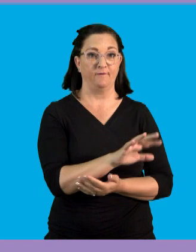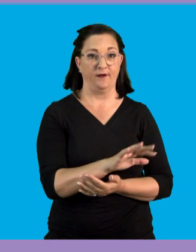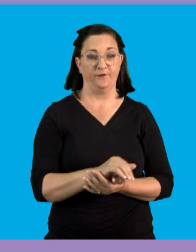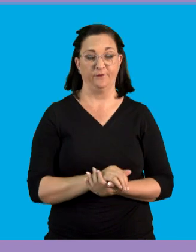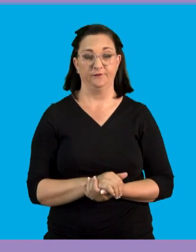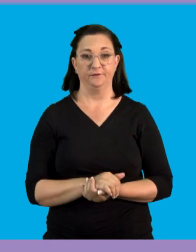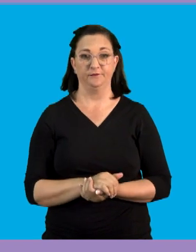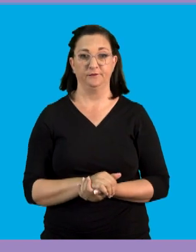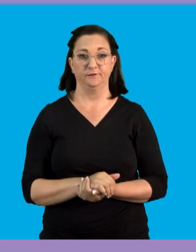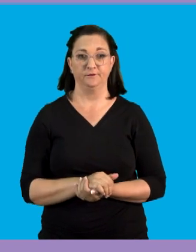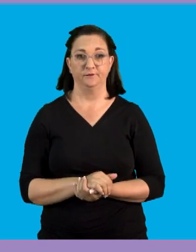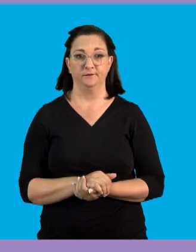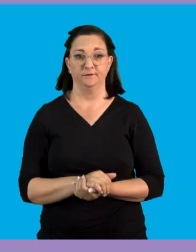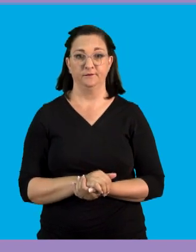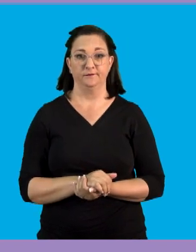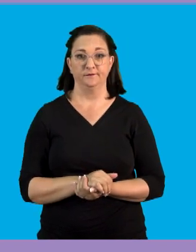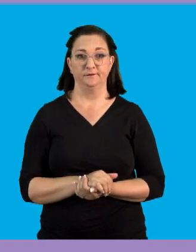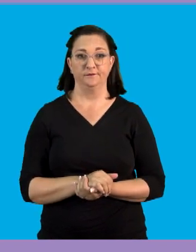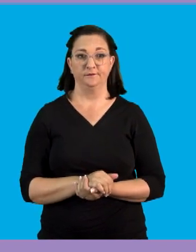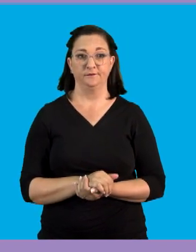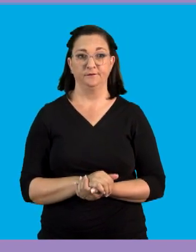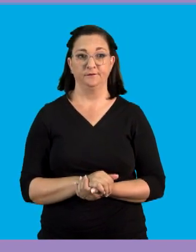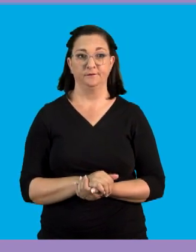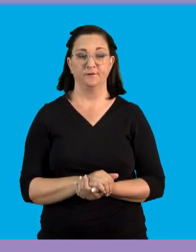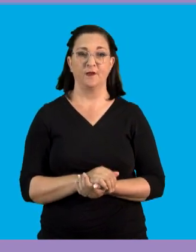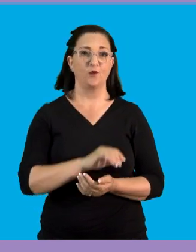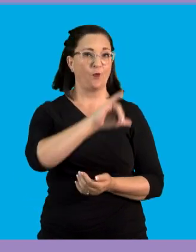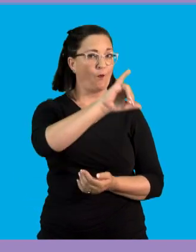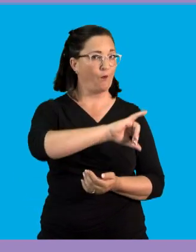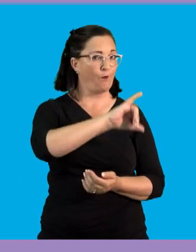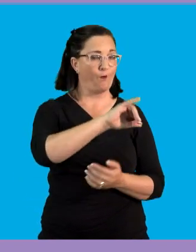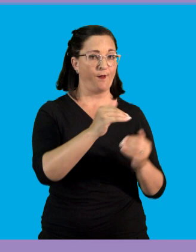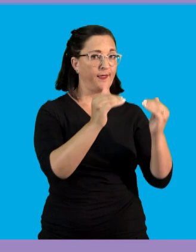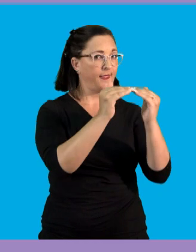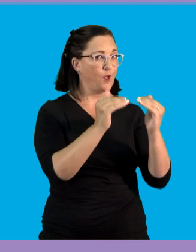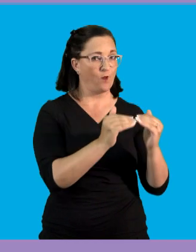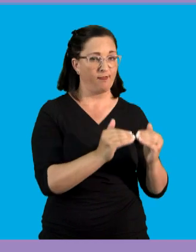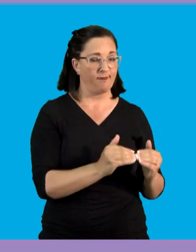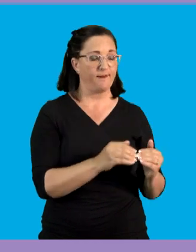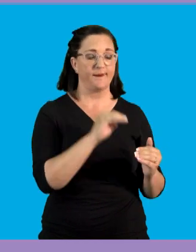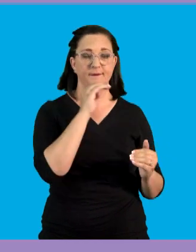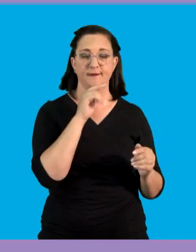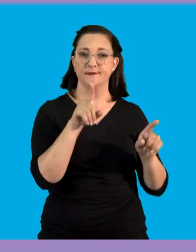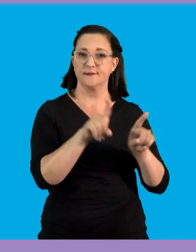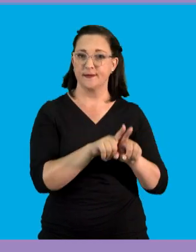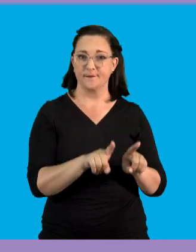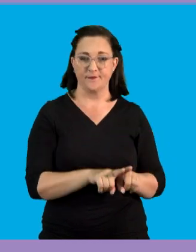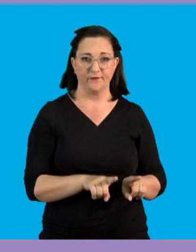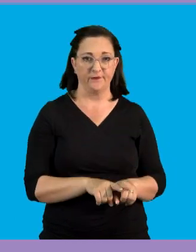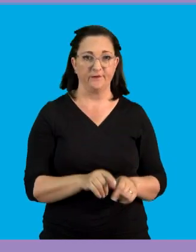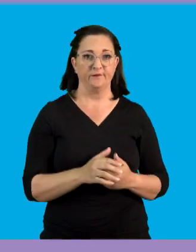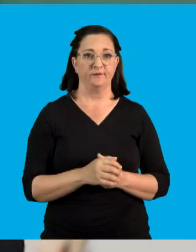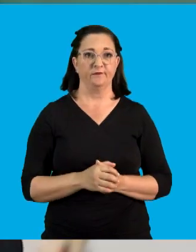of 5 pieces, right? So all of them are equal. They all mean the same thing. It is